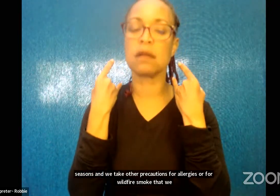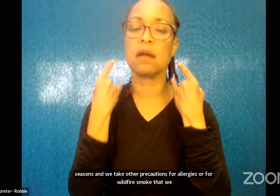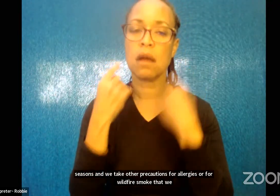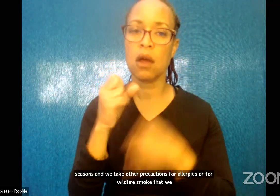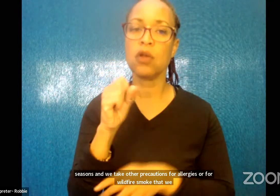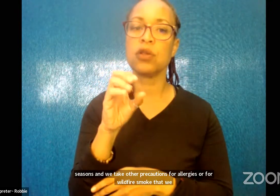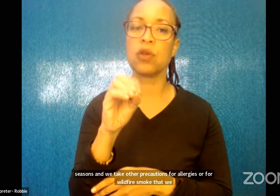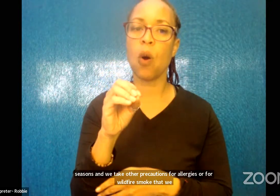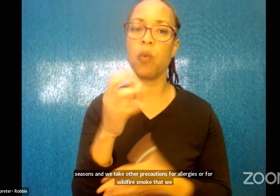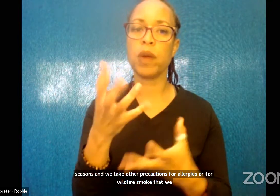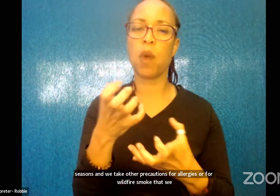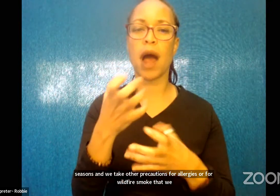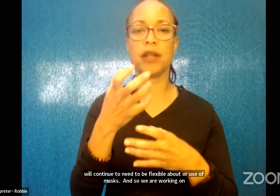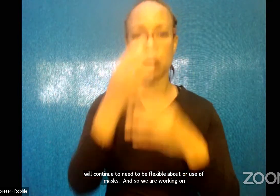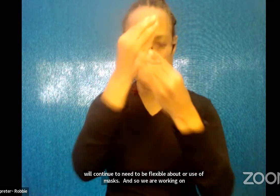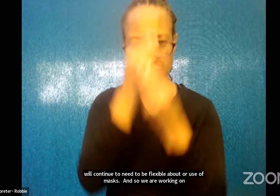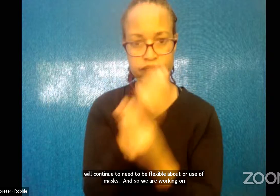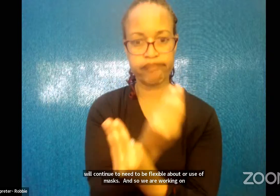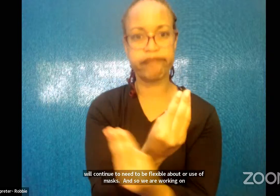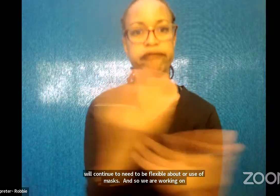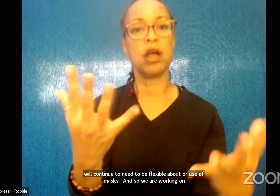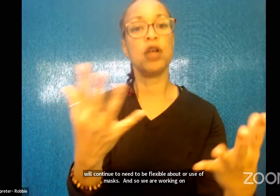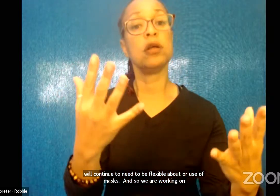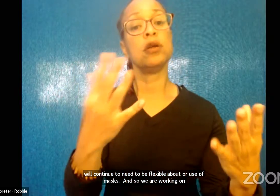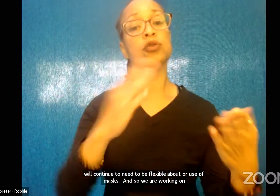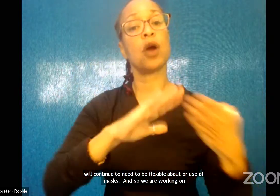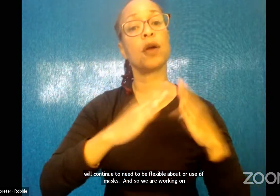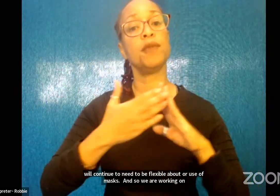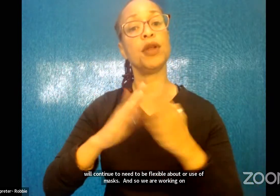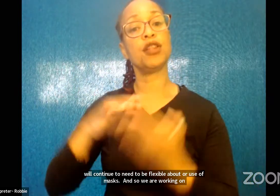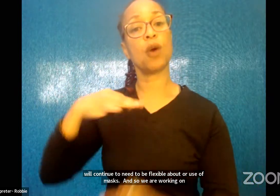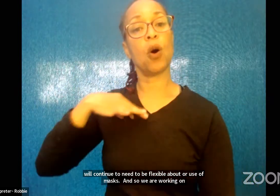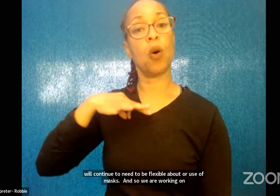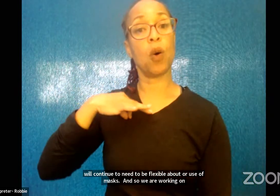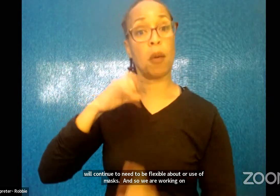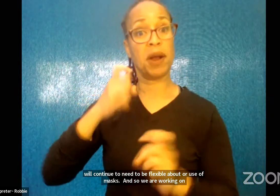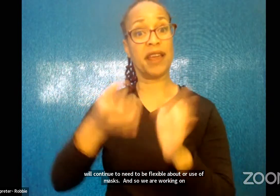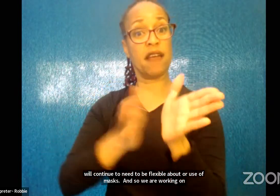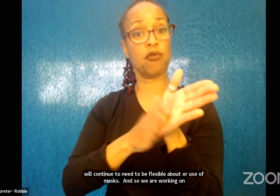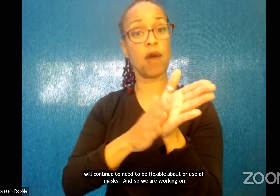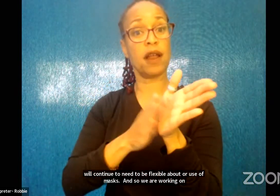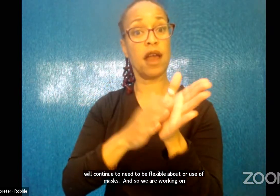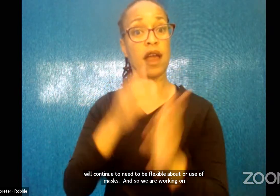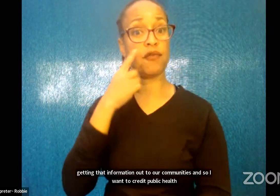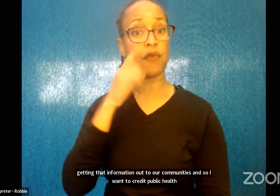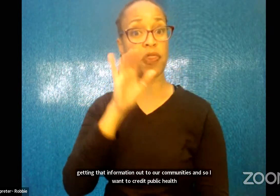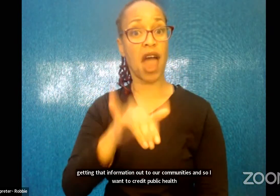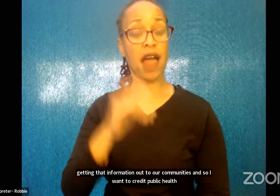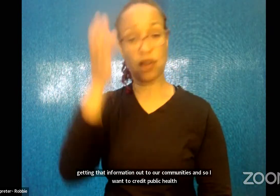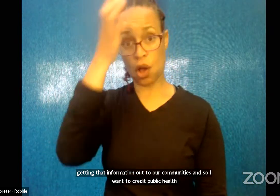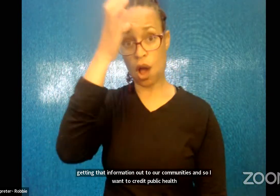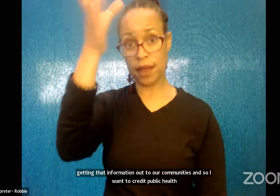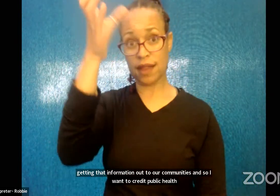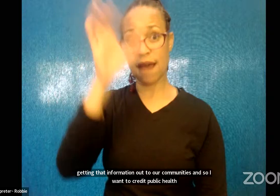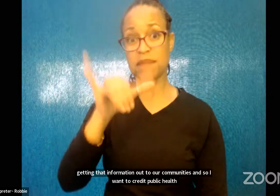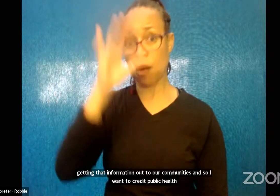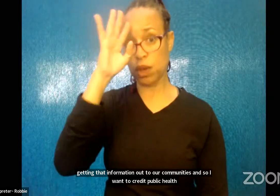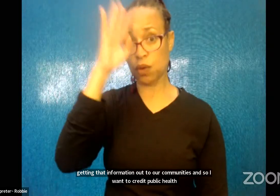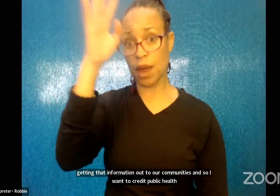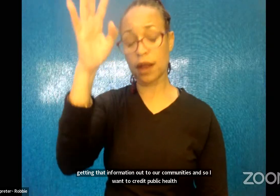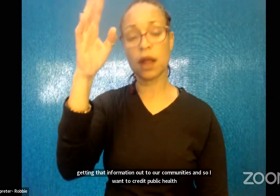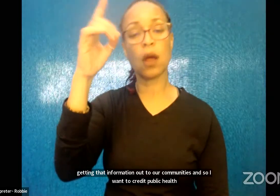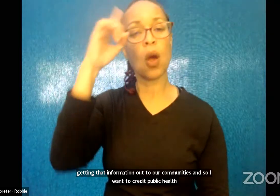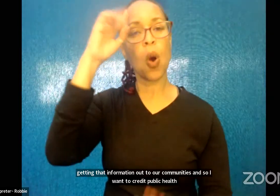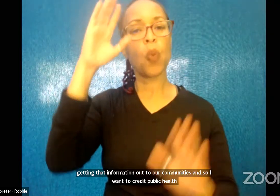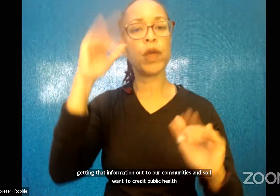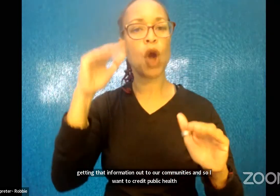getting that information out to our communities. And so I want to credit public health for the mask season concept, but we've created what we hope is some engaging